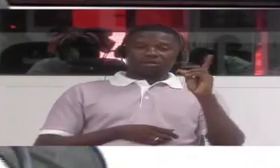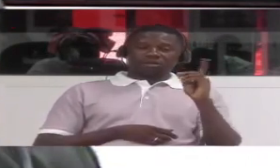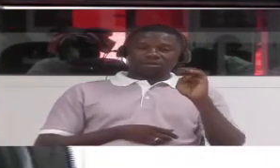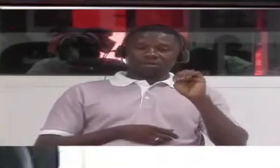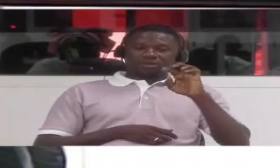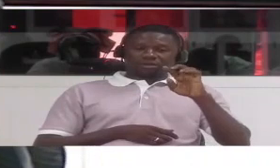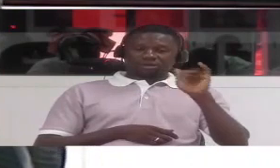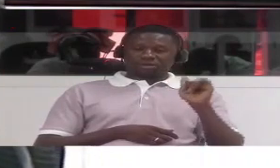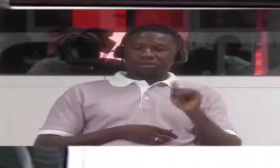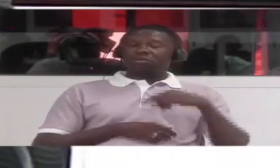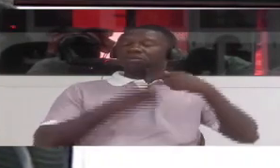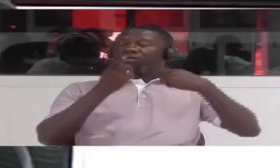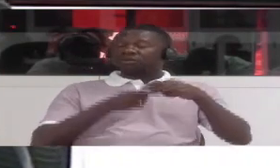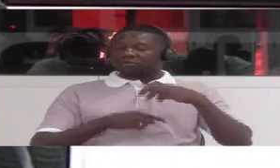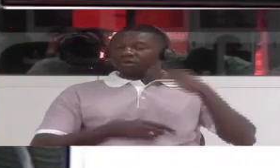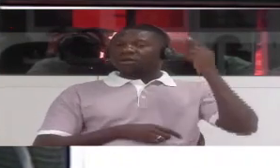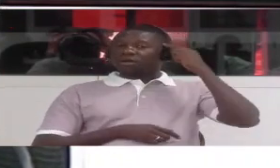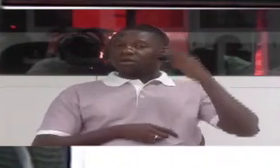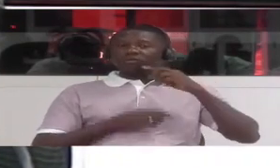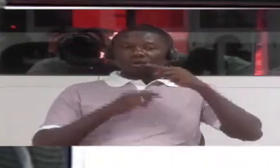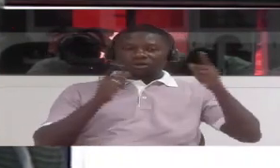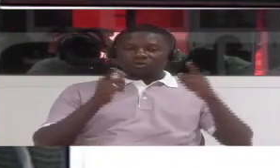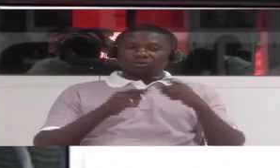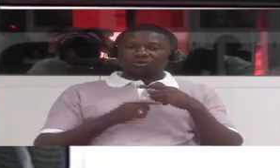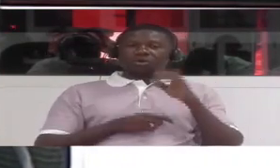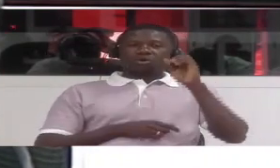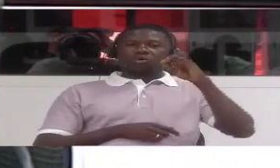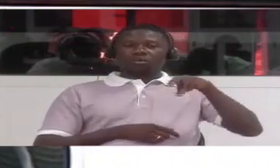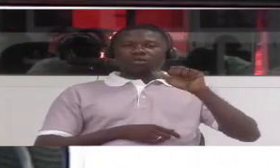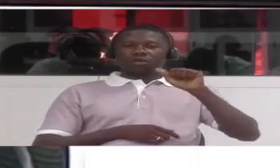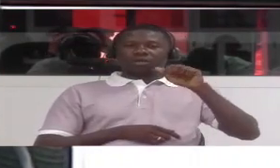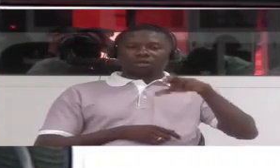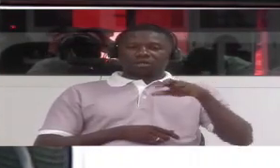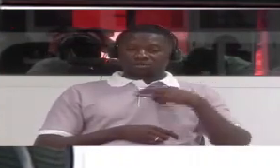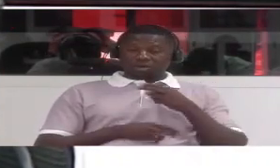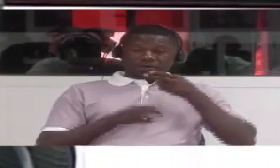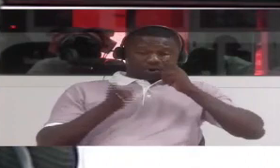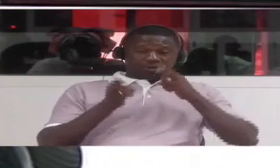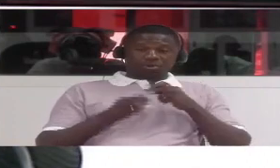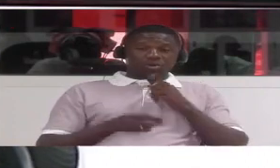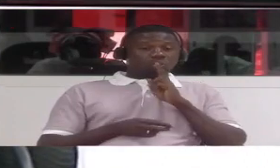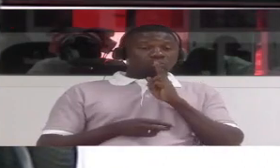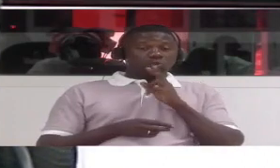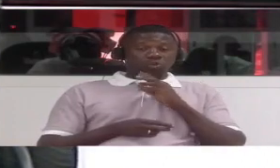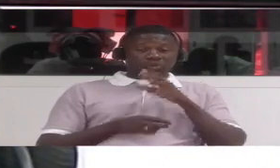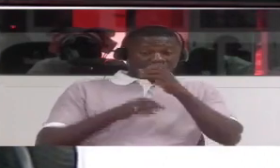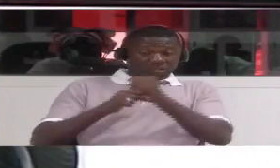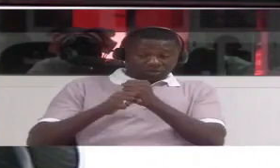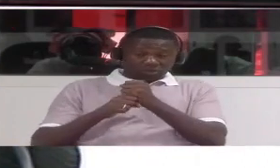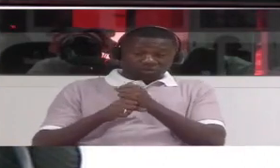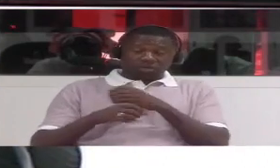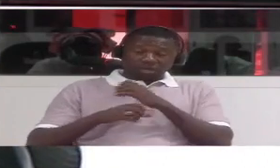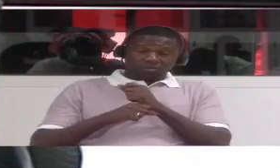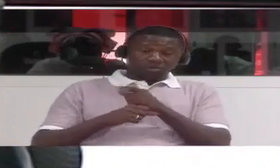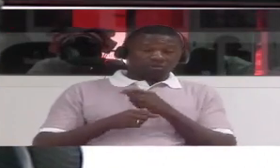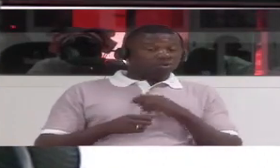had an announcement that Omar Ba was being sought, that anybody who lodged him would be himself or herself in deep trouble, then I began to connect.